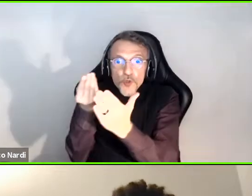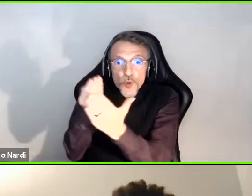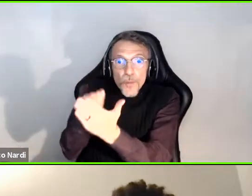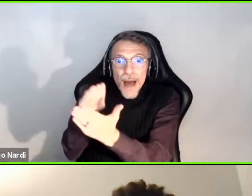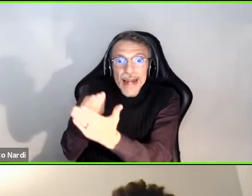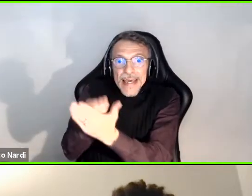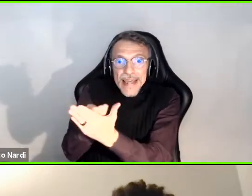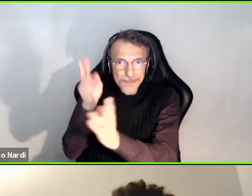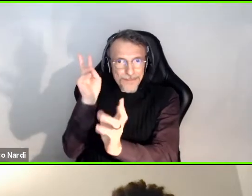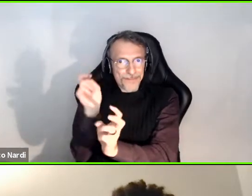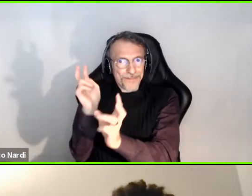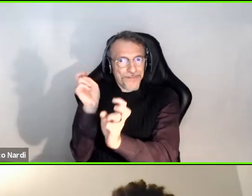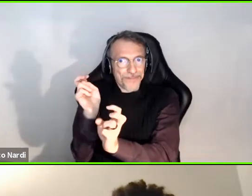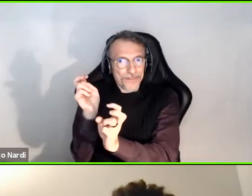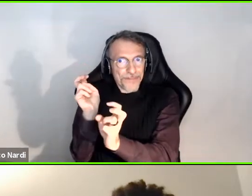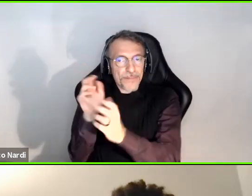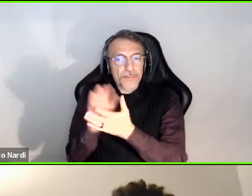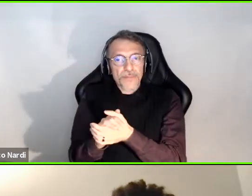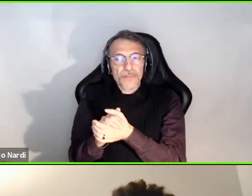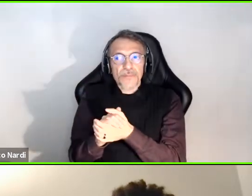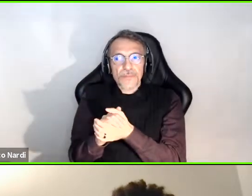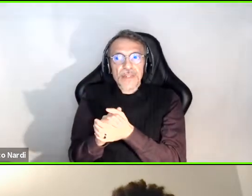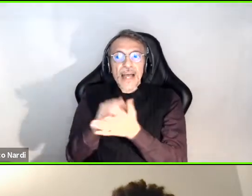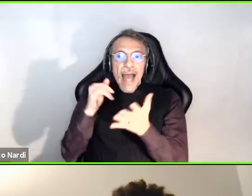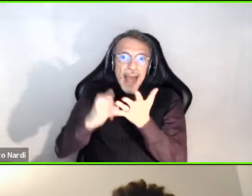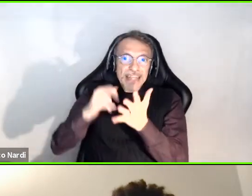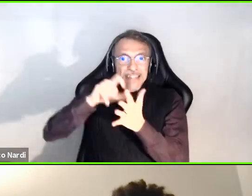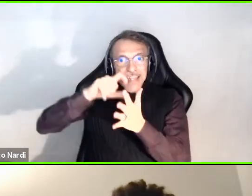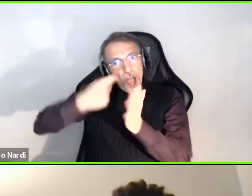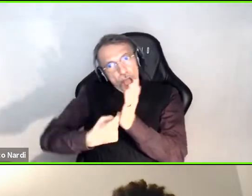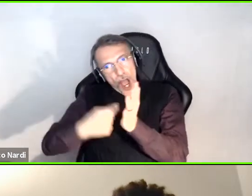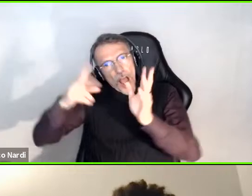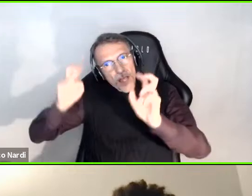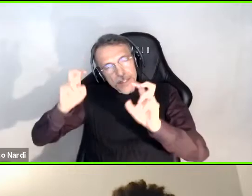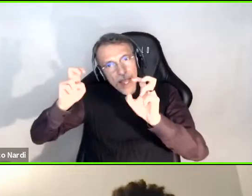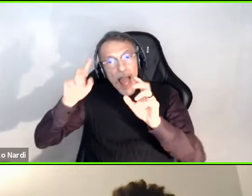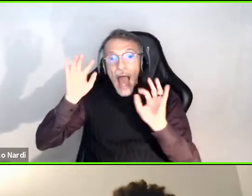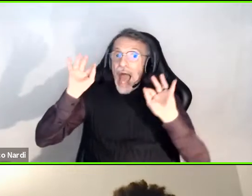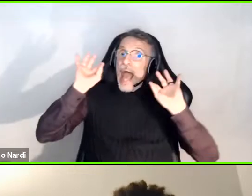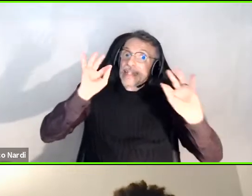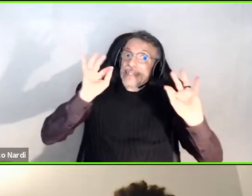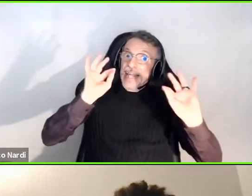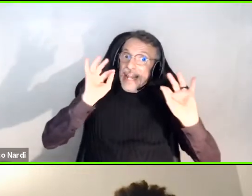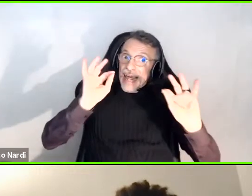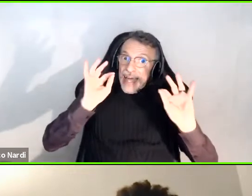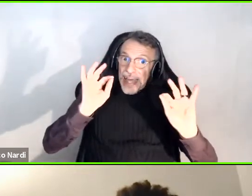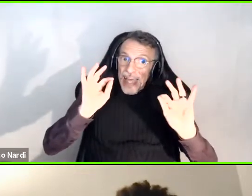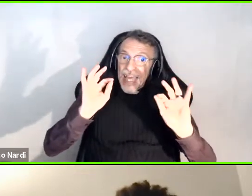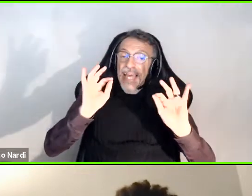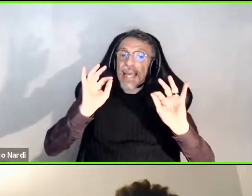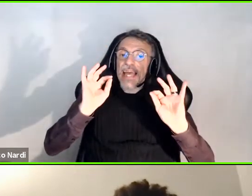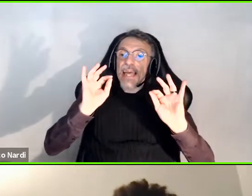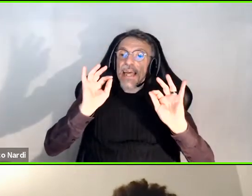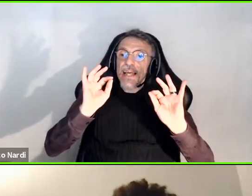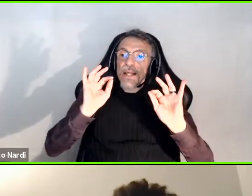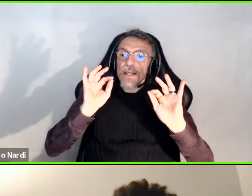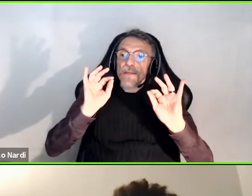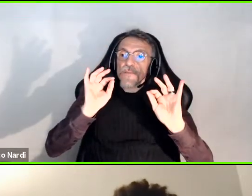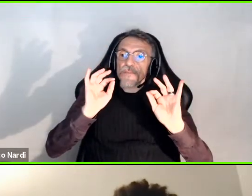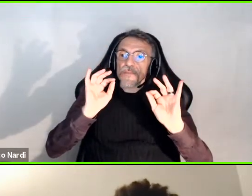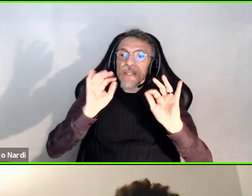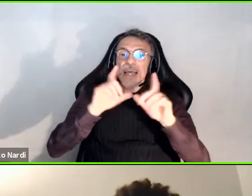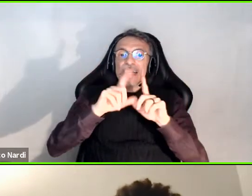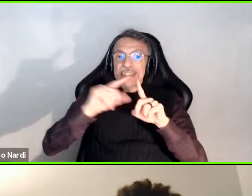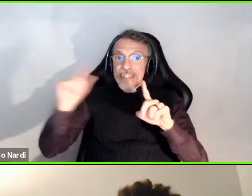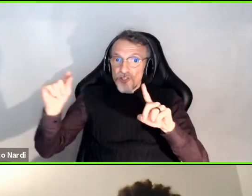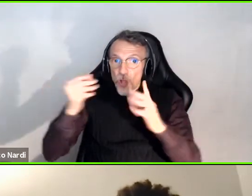you will, preferably in SDRs. I mean, ideally, this would be, you know, digital